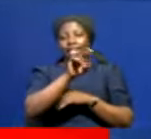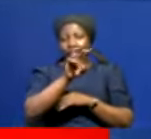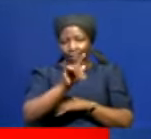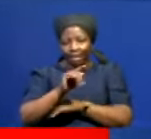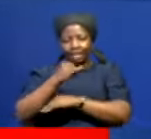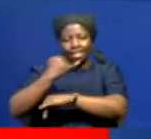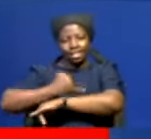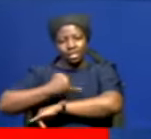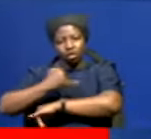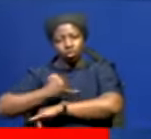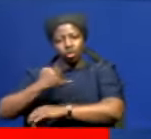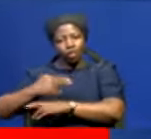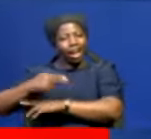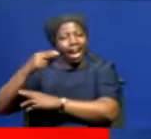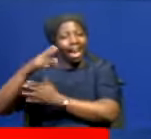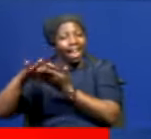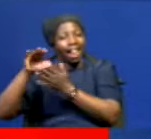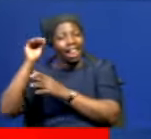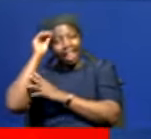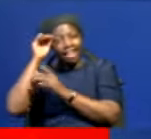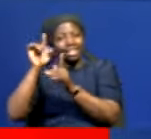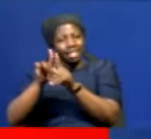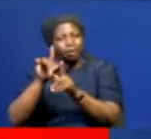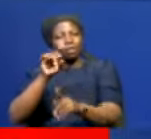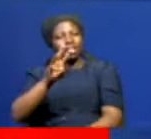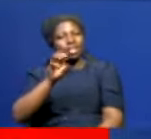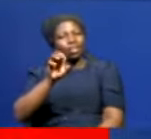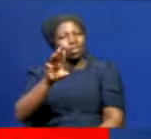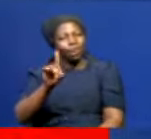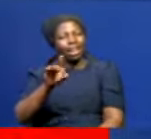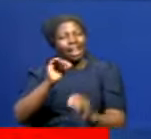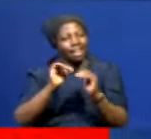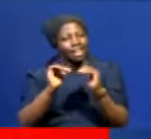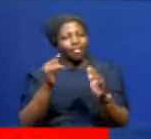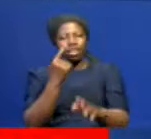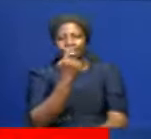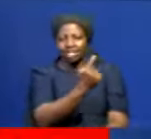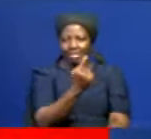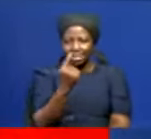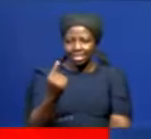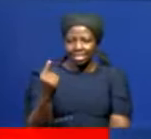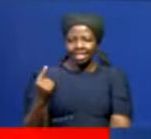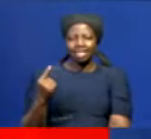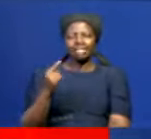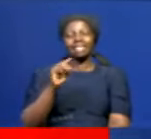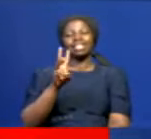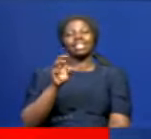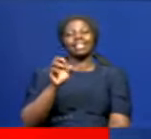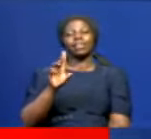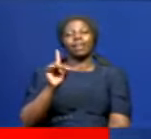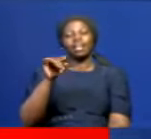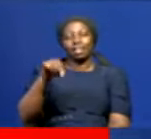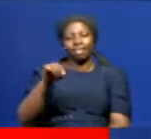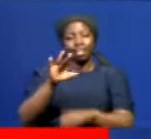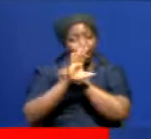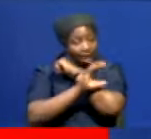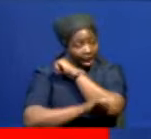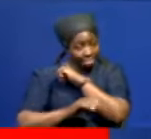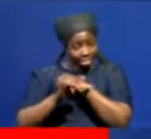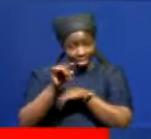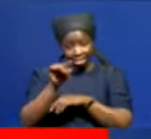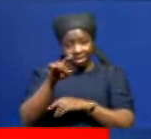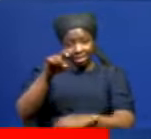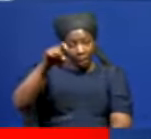learning, and also at the ward level in each and every ward in this country. This is